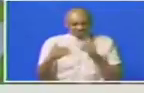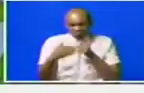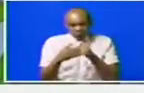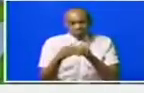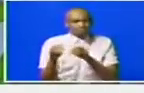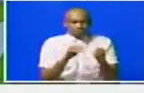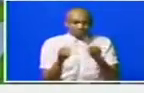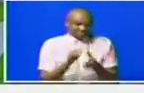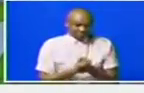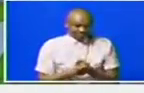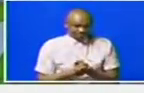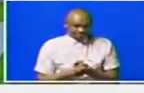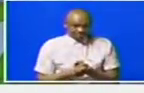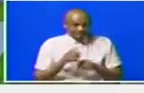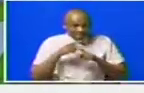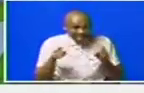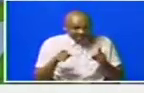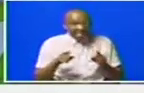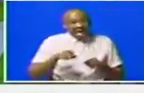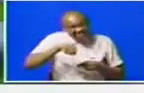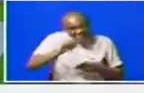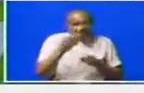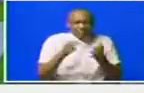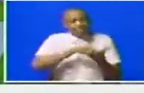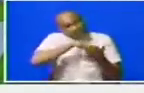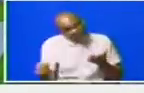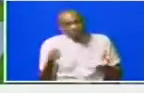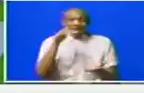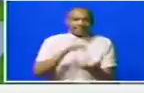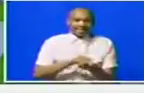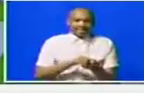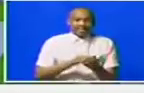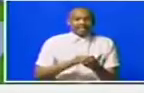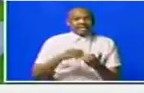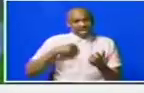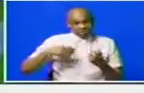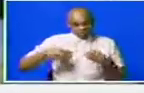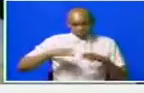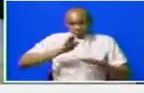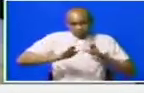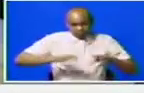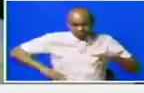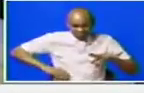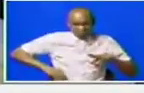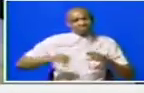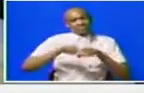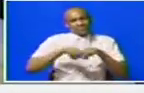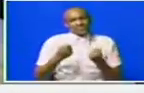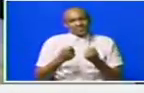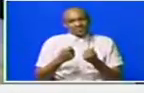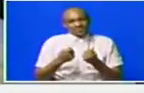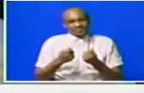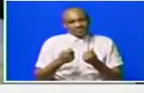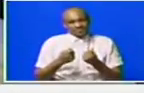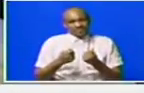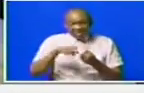movement. But Catherine would fall again, dislocating her hips. So once he told us the